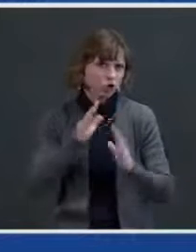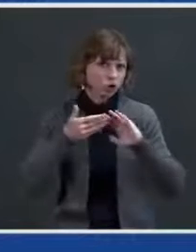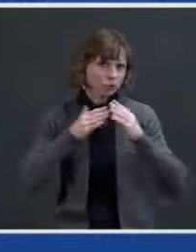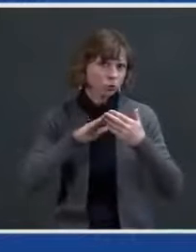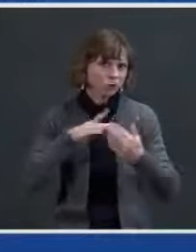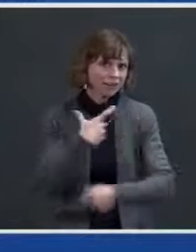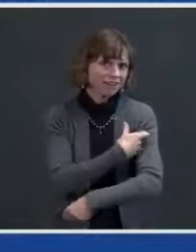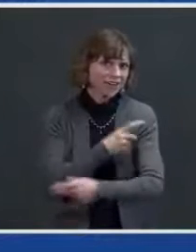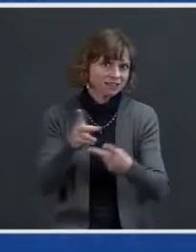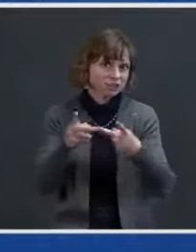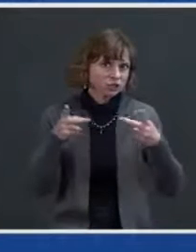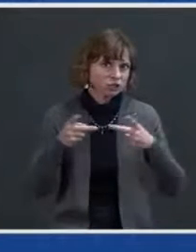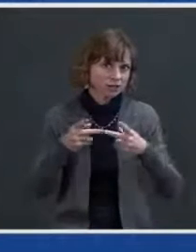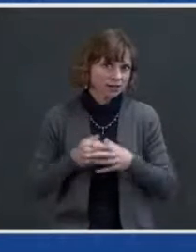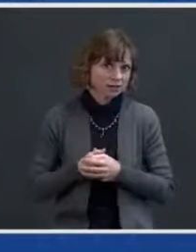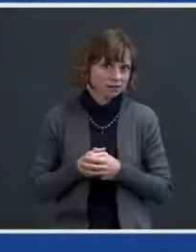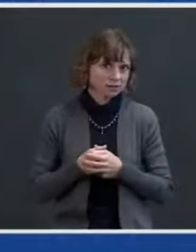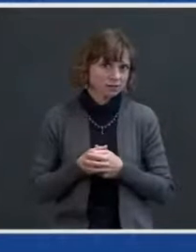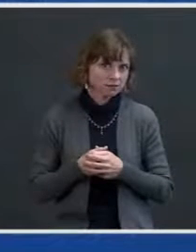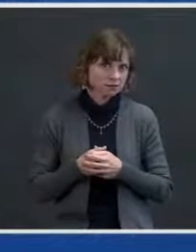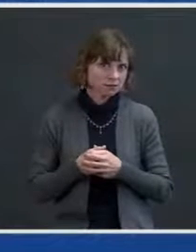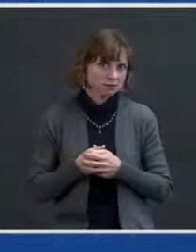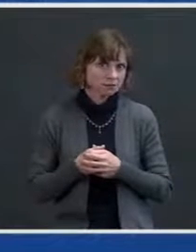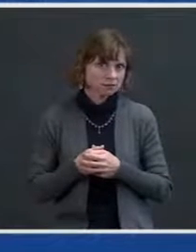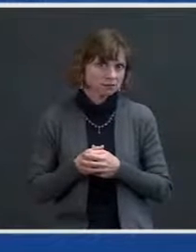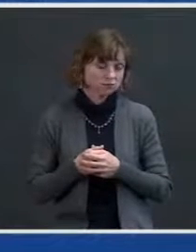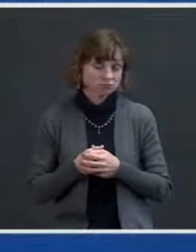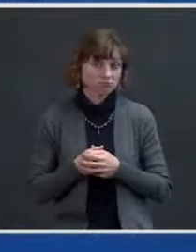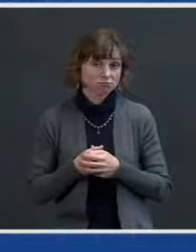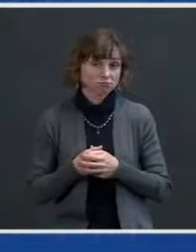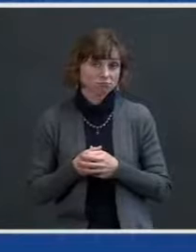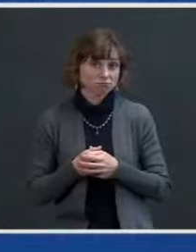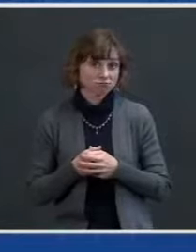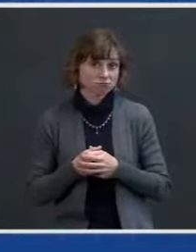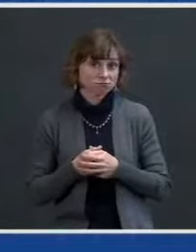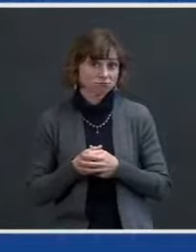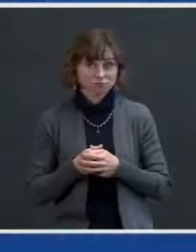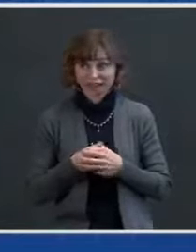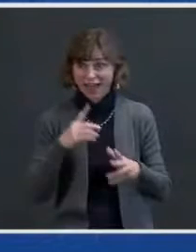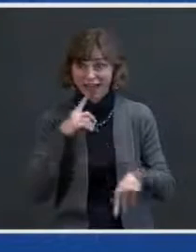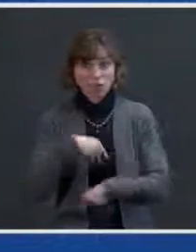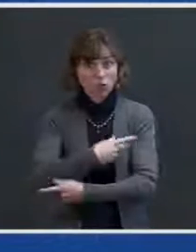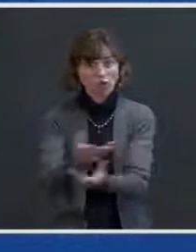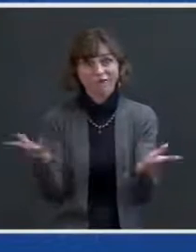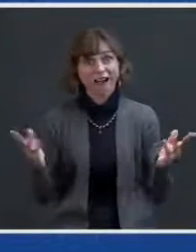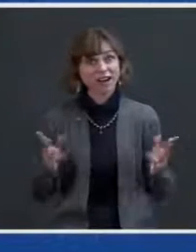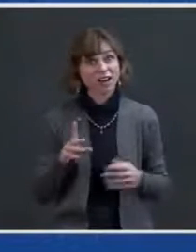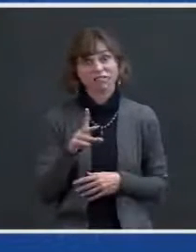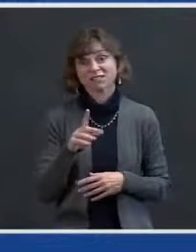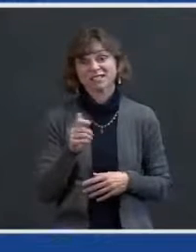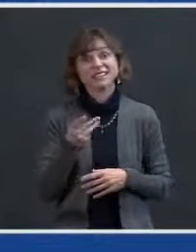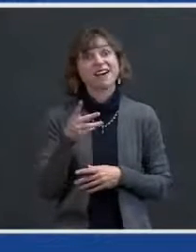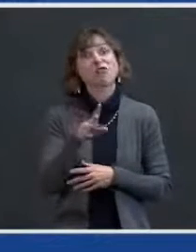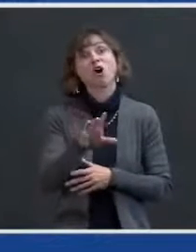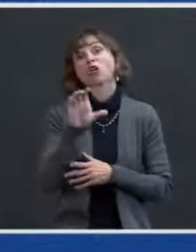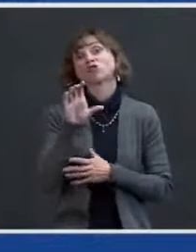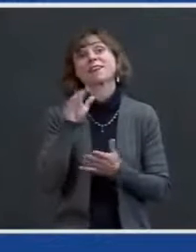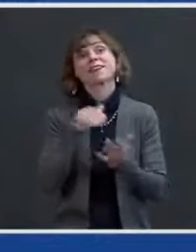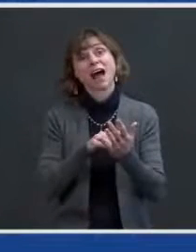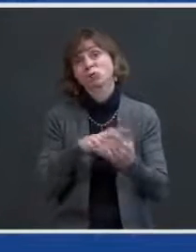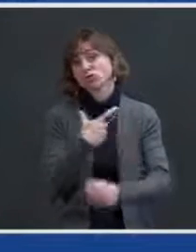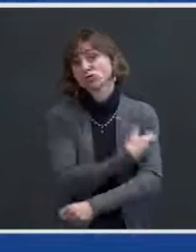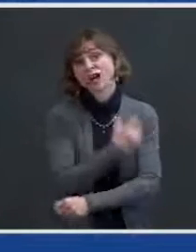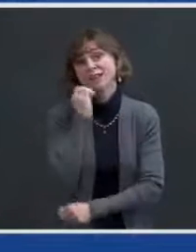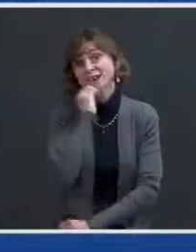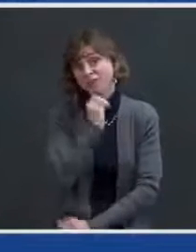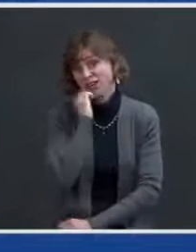vaccination sites. That's more, and they're administering hundreds of thousands of shots a day. And for